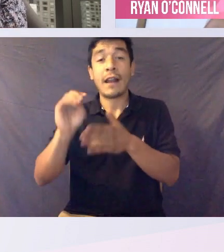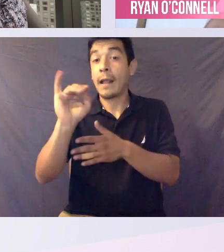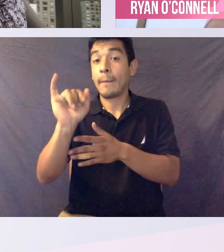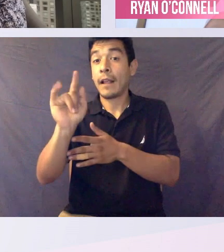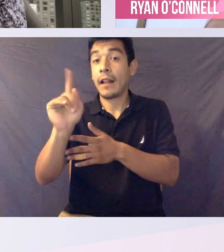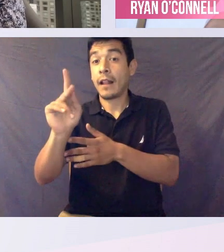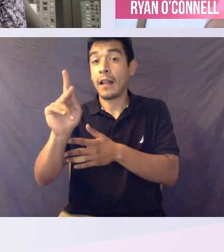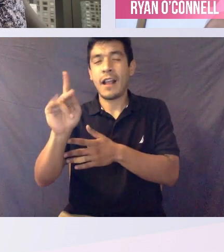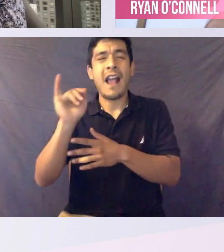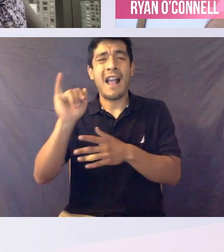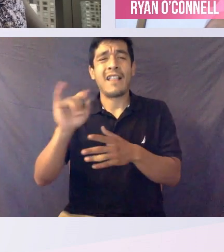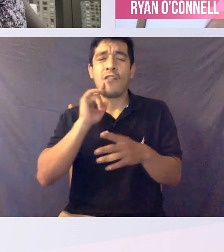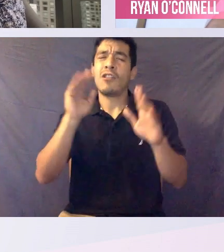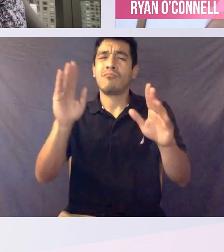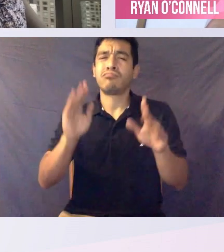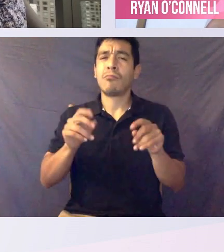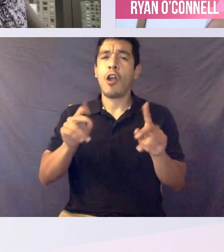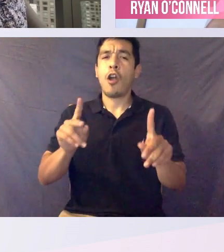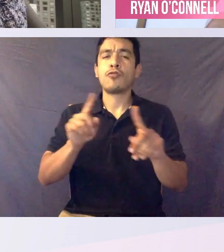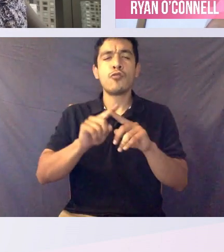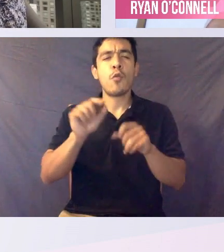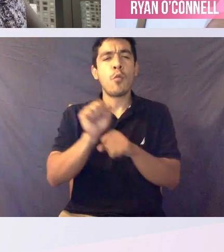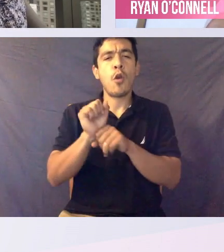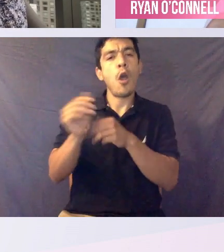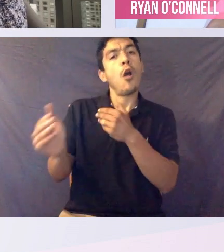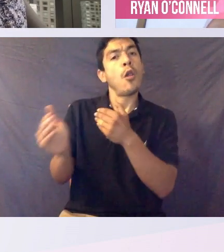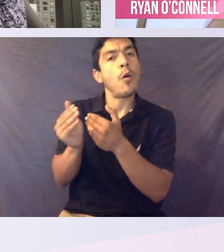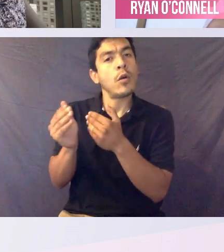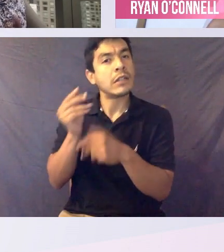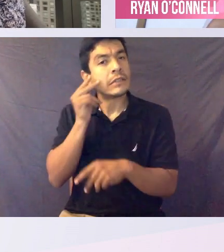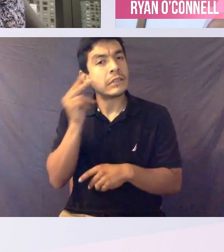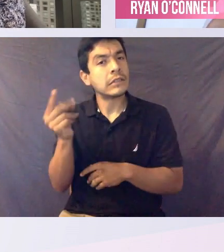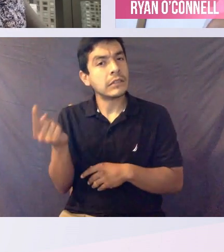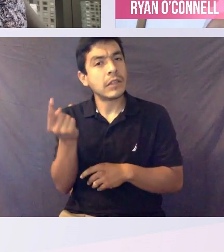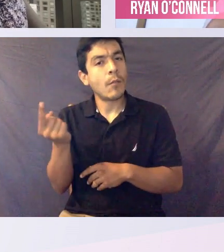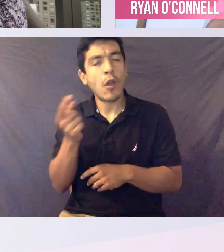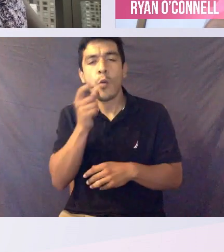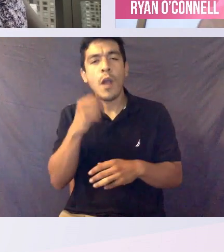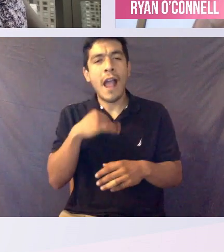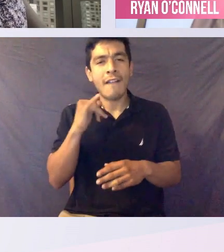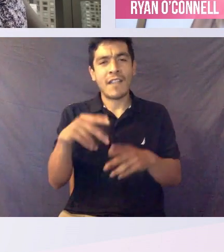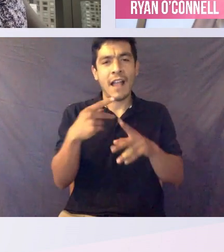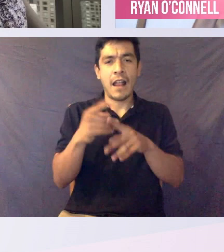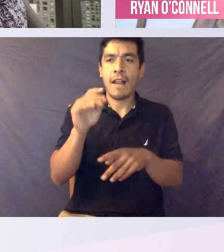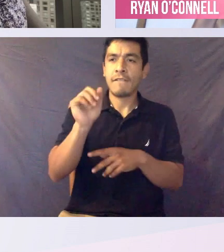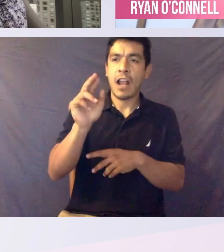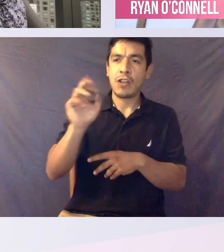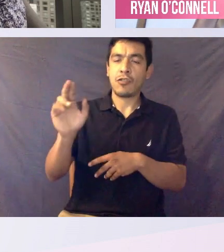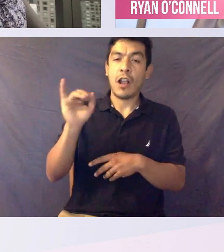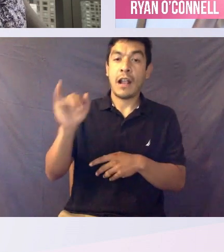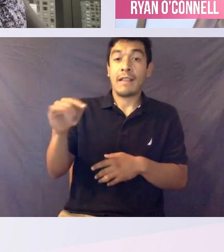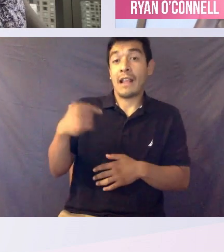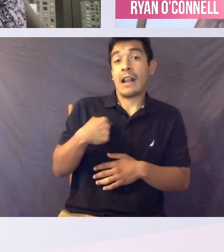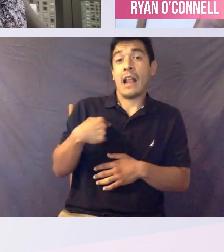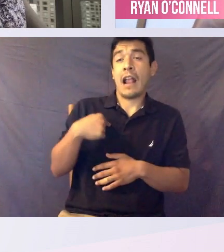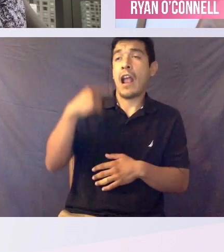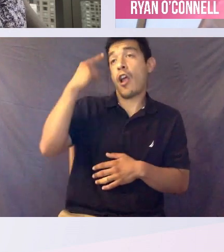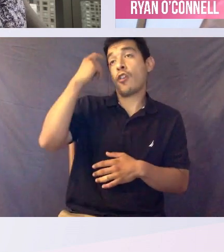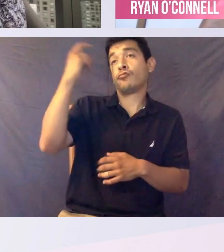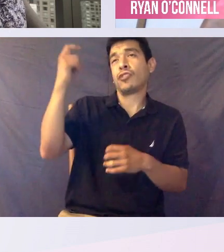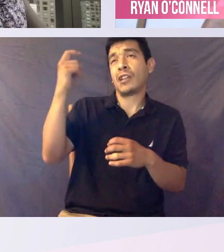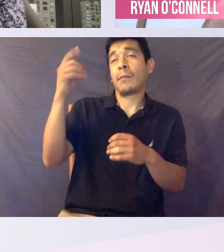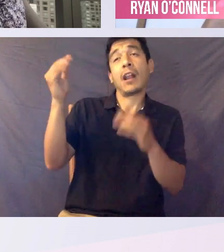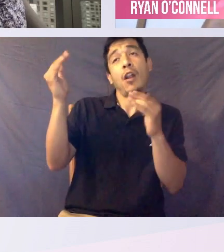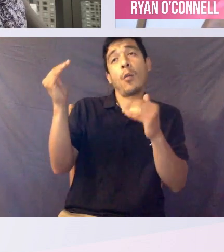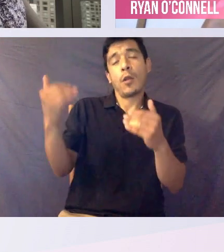in close proximity to someone who, you know, had the kind of career that I was hoping to